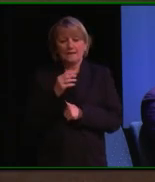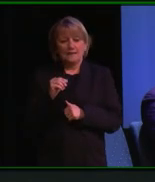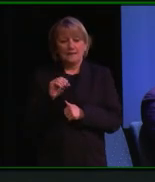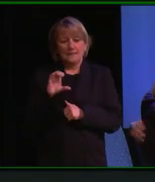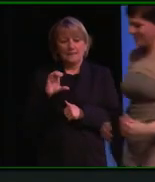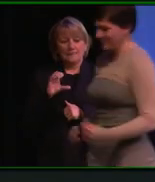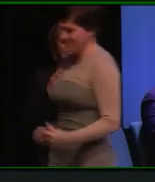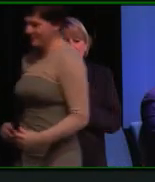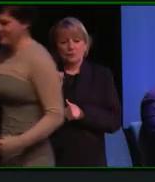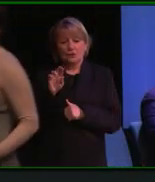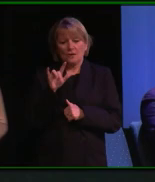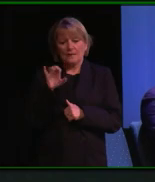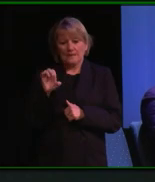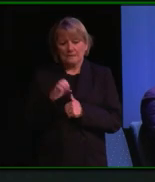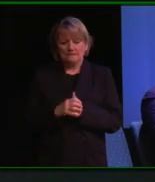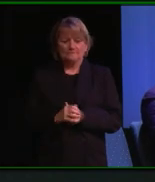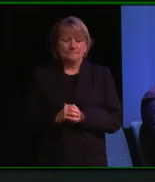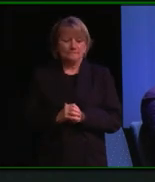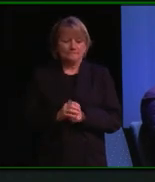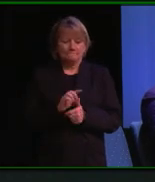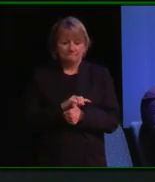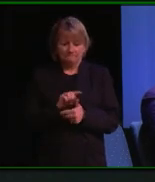Lucio.